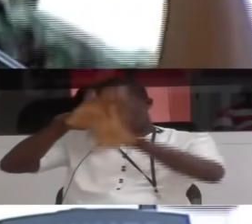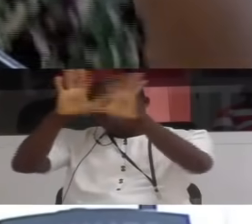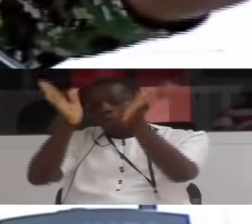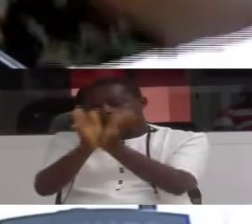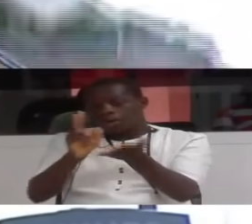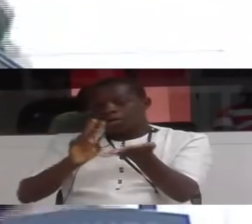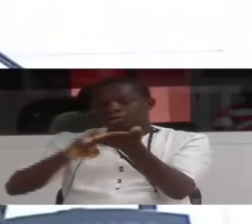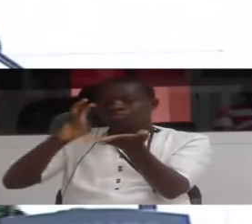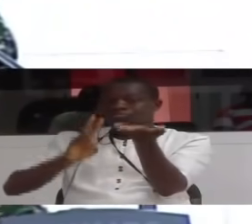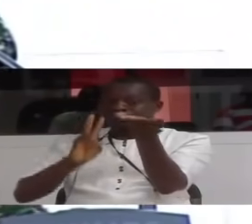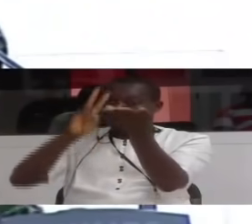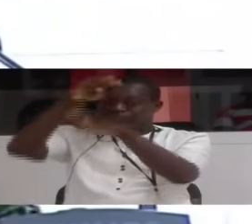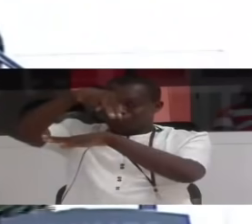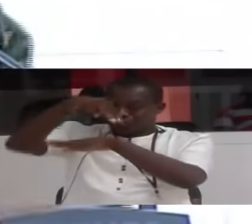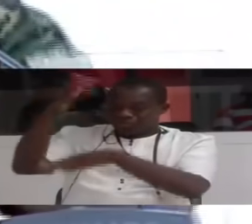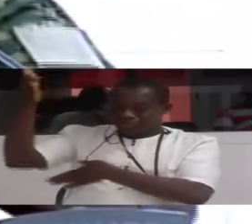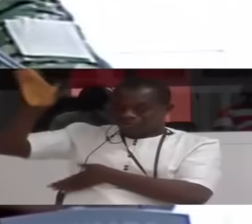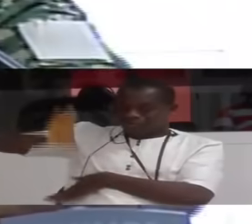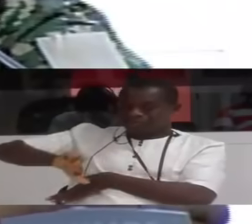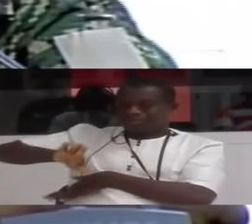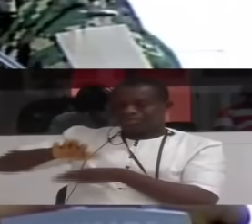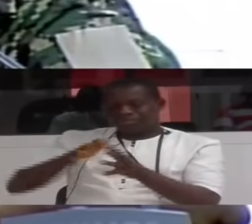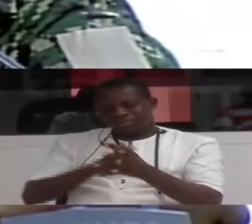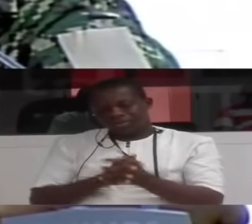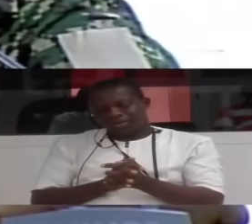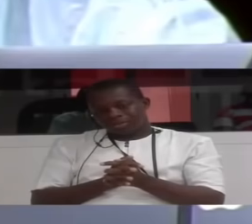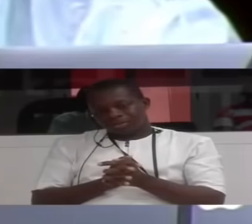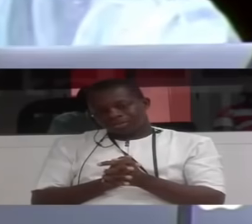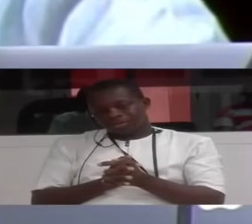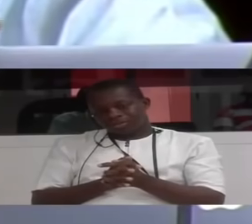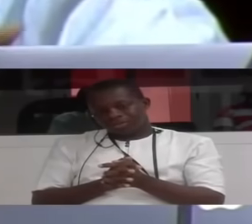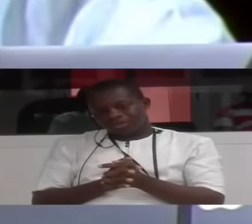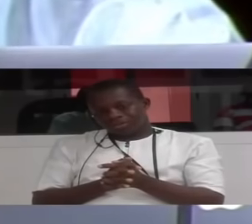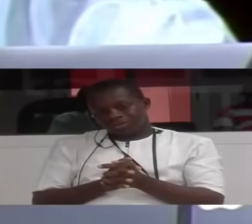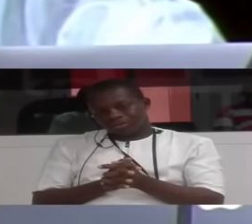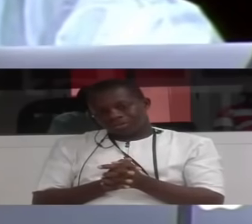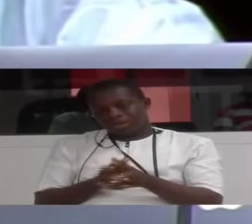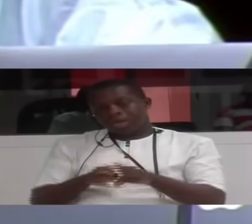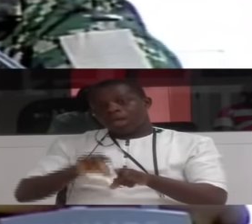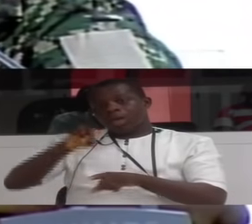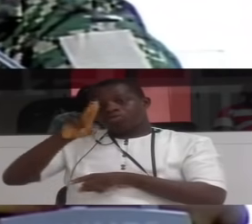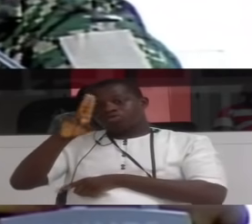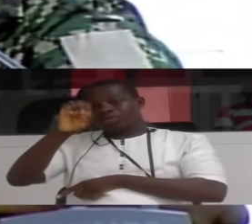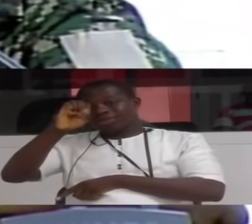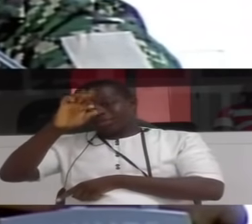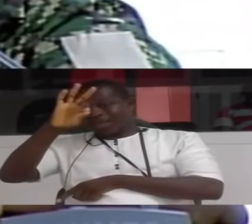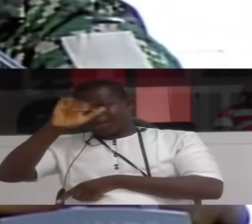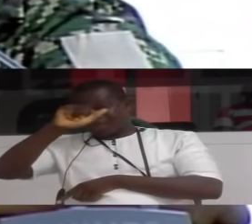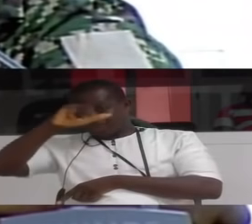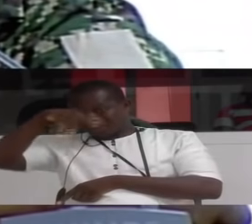Isheleta nim fence. They climbed over the fence. Mustafa Sane. Mustafa